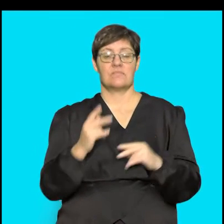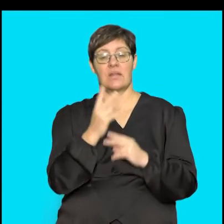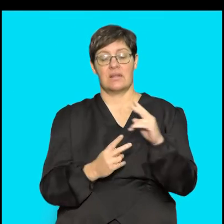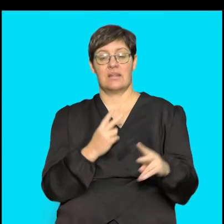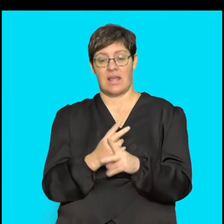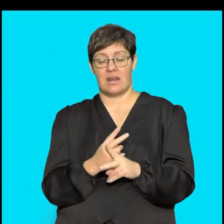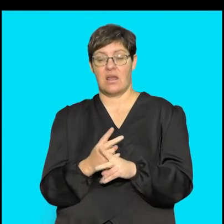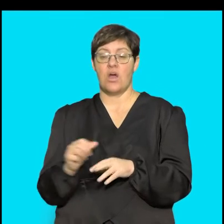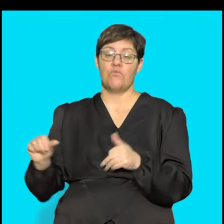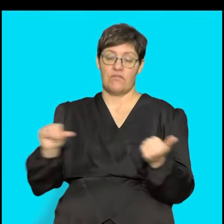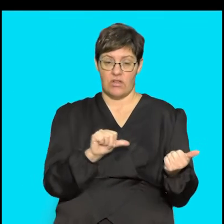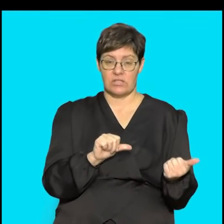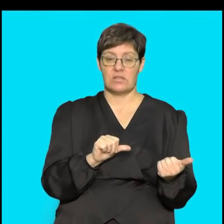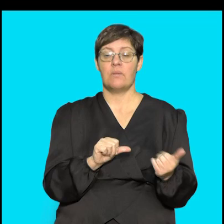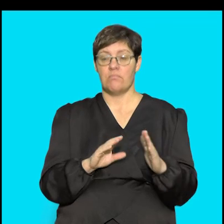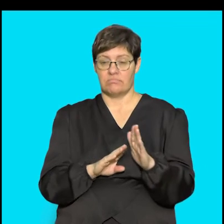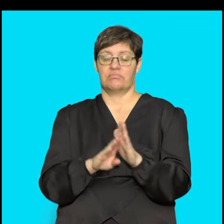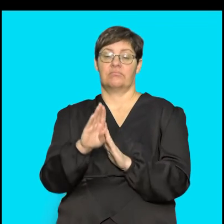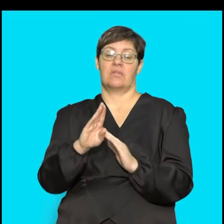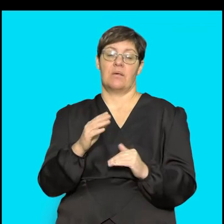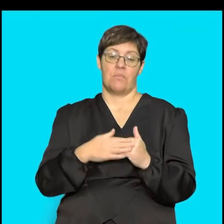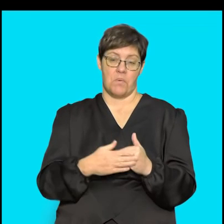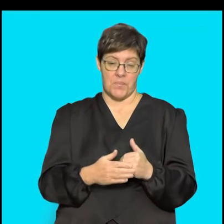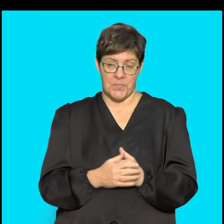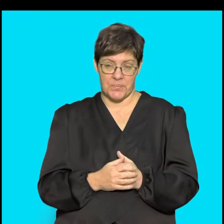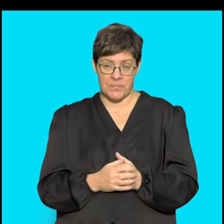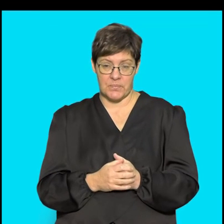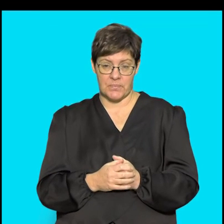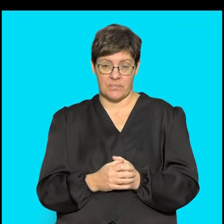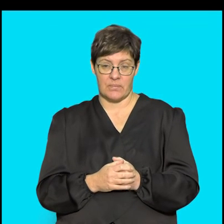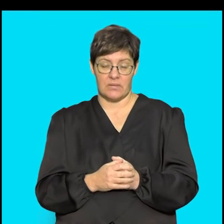and then the reverse reaction starts to increase.